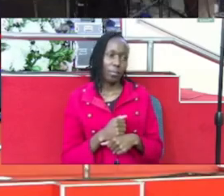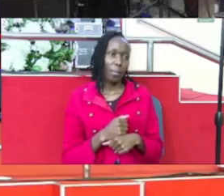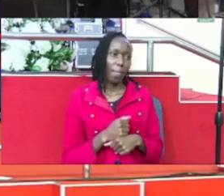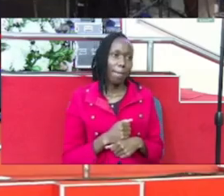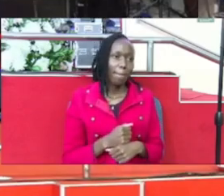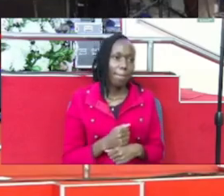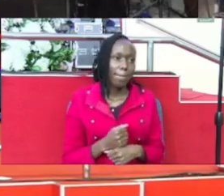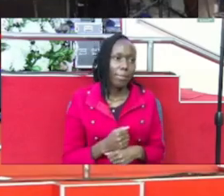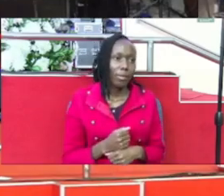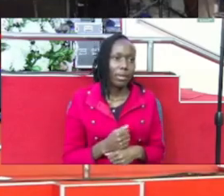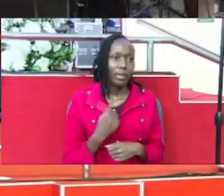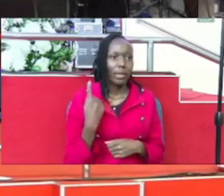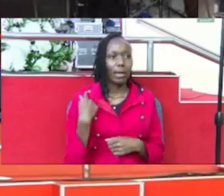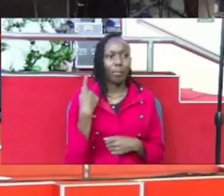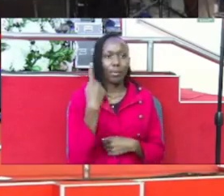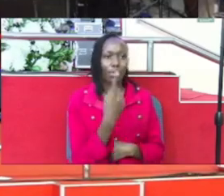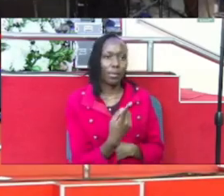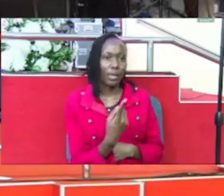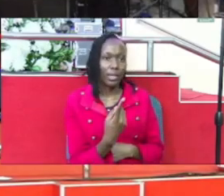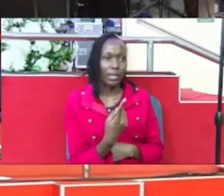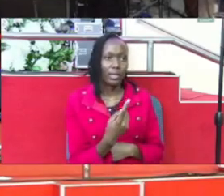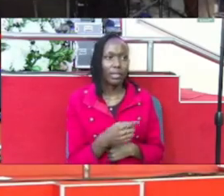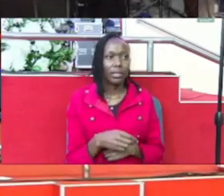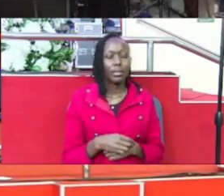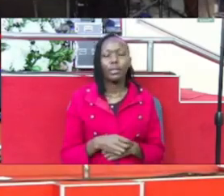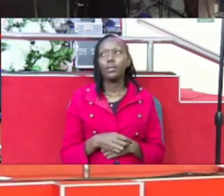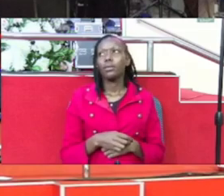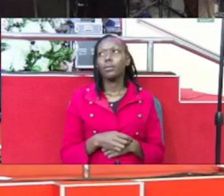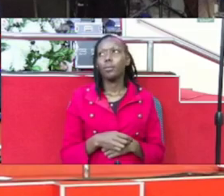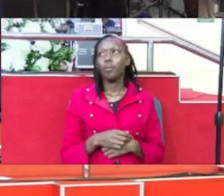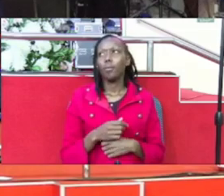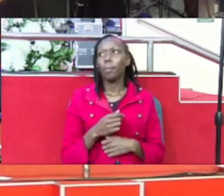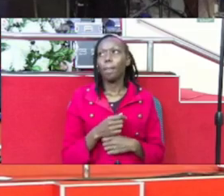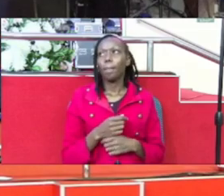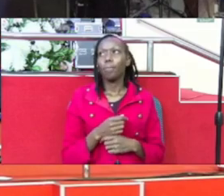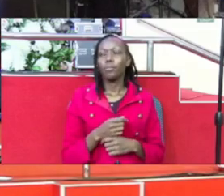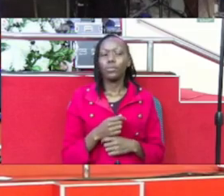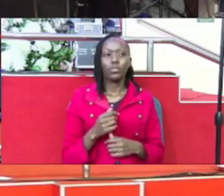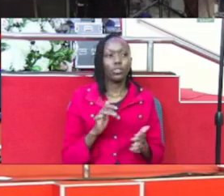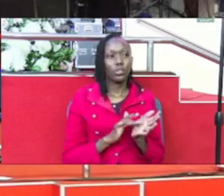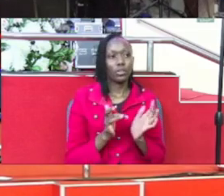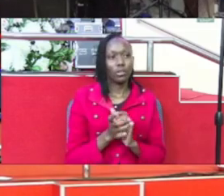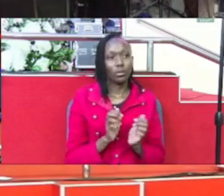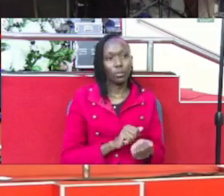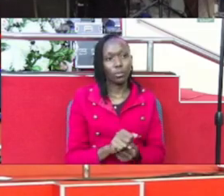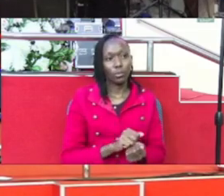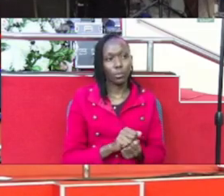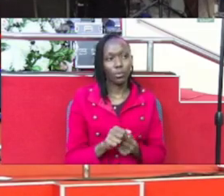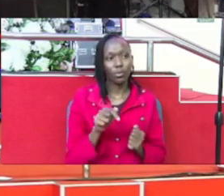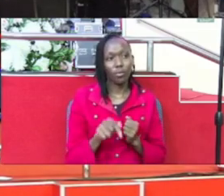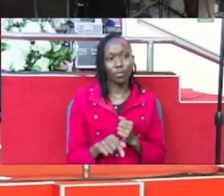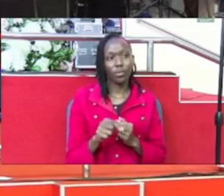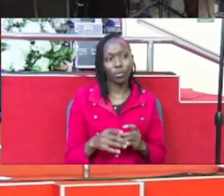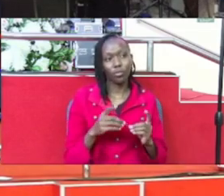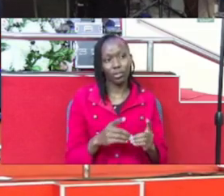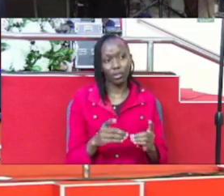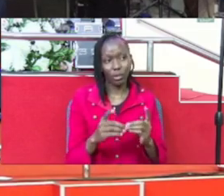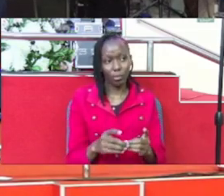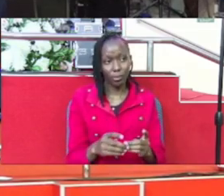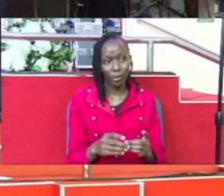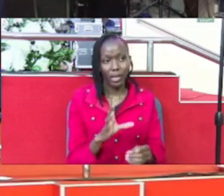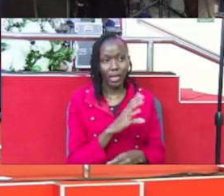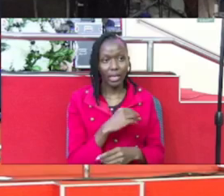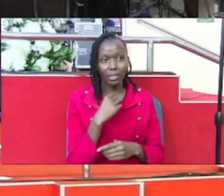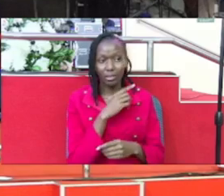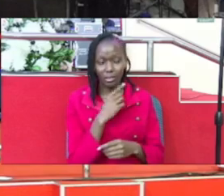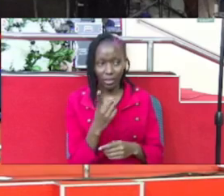la kwanza. Jesus washed the disciples' feet. Yesu akaosha miguu ya wanafunzi wake. And he said, "Do to others what